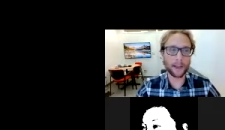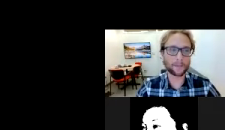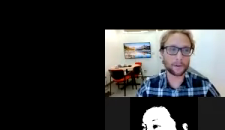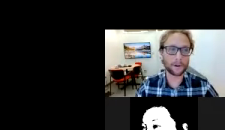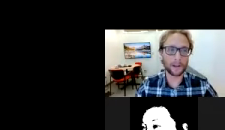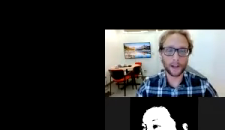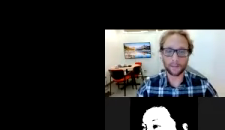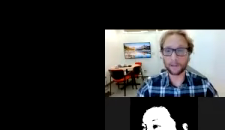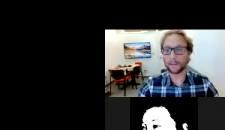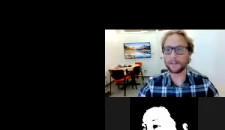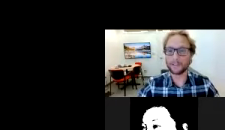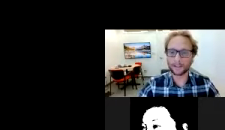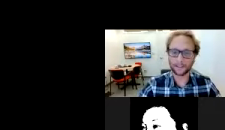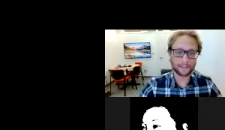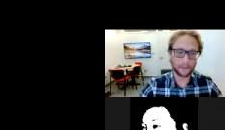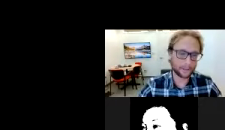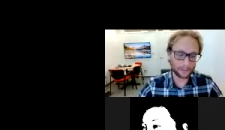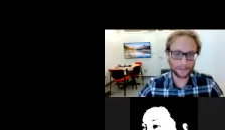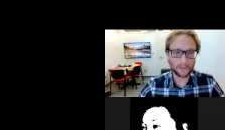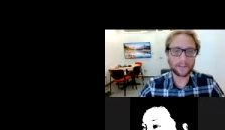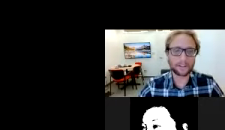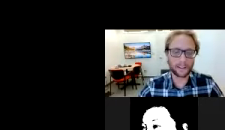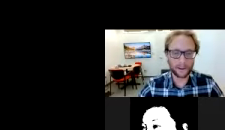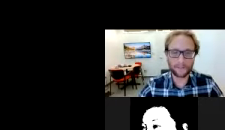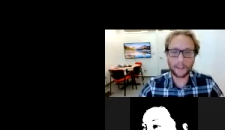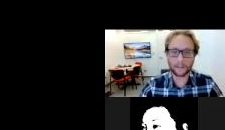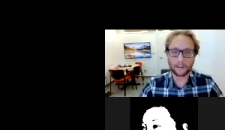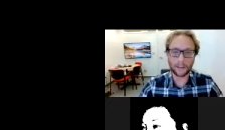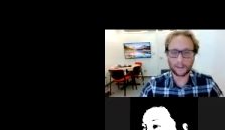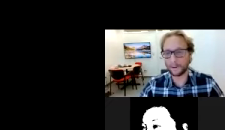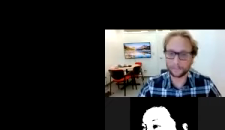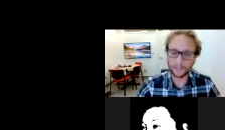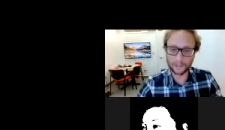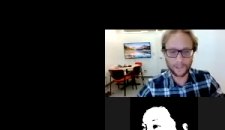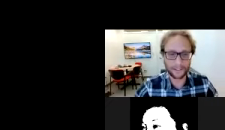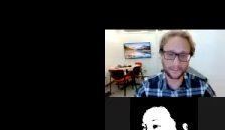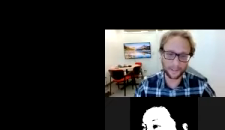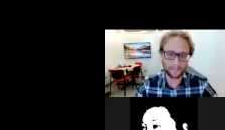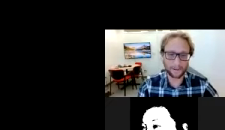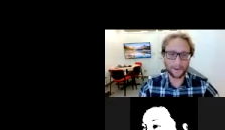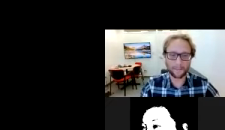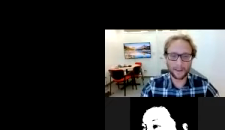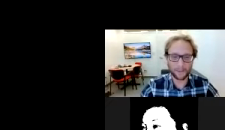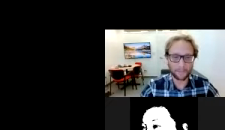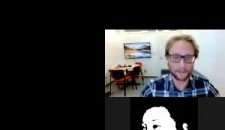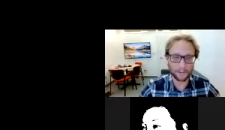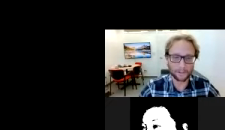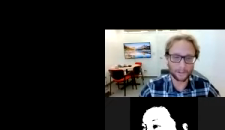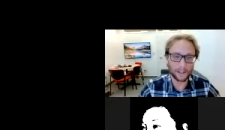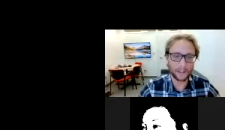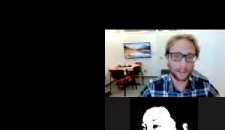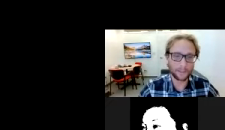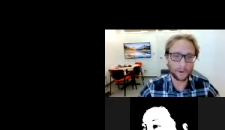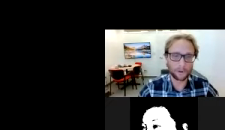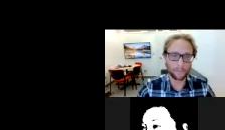time after basically injecting stimulation, so injecting kind of fake neural activity or real neural activity, but manipulated by the